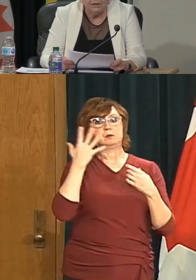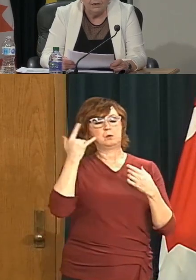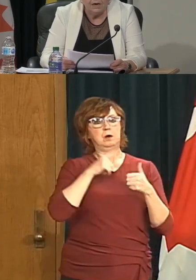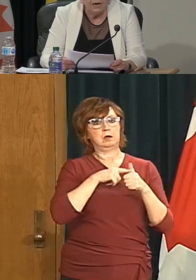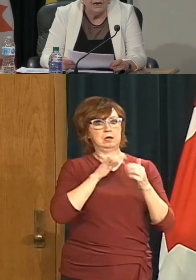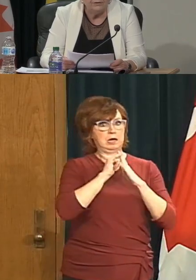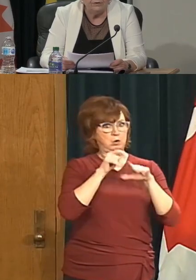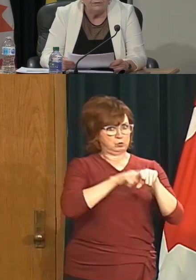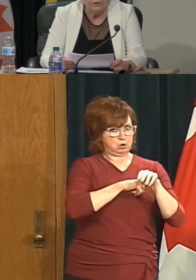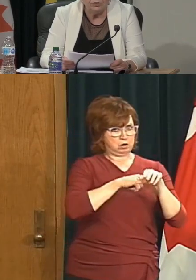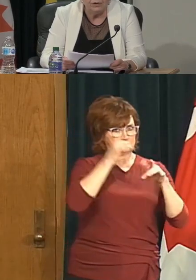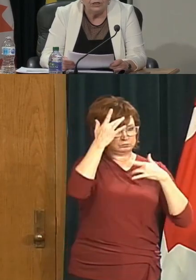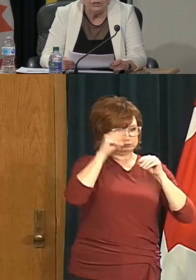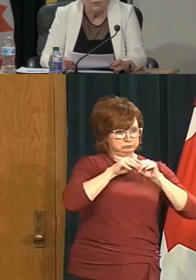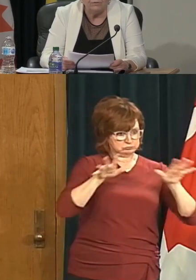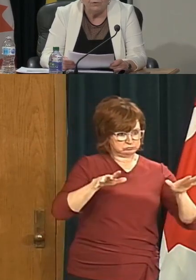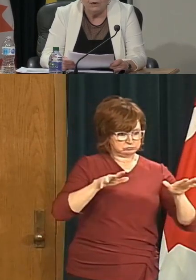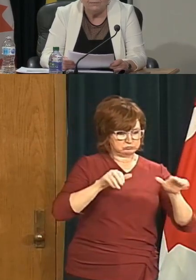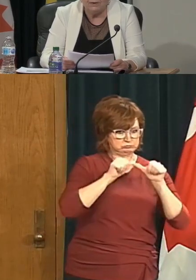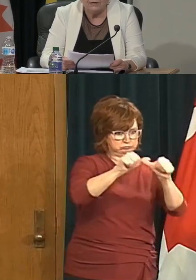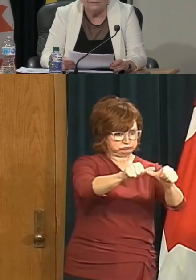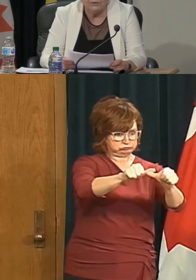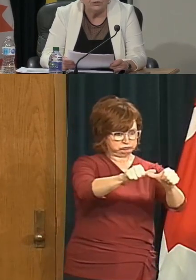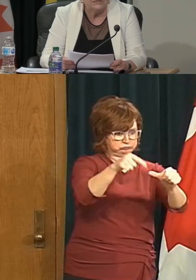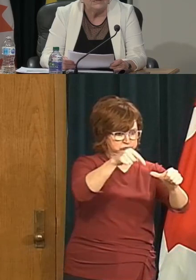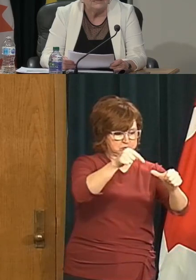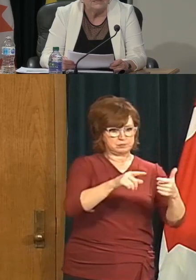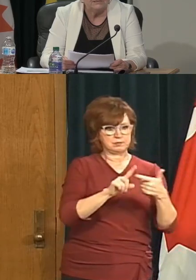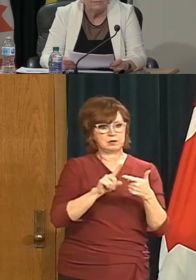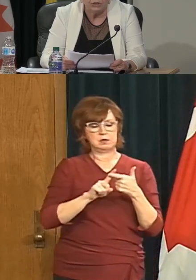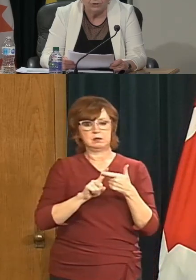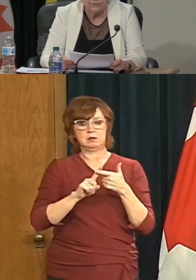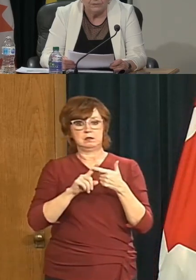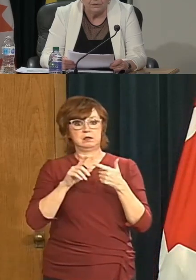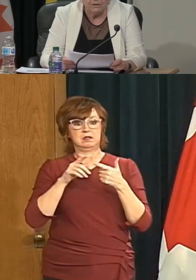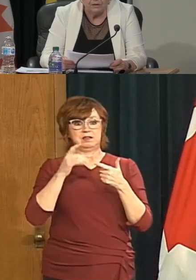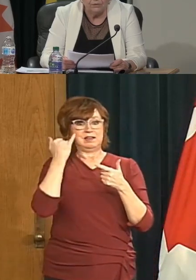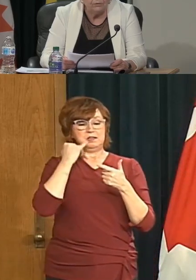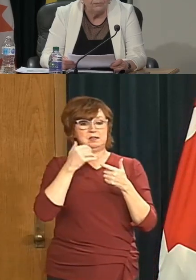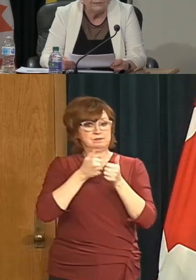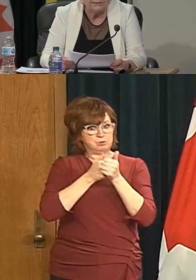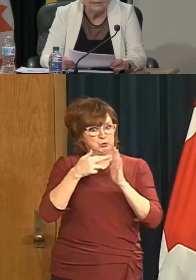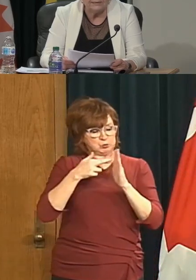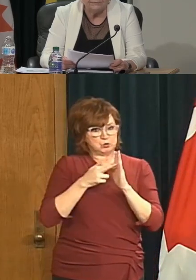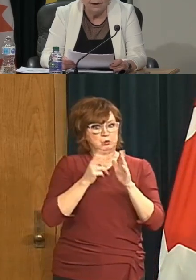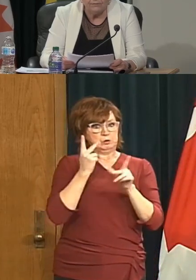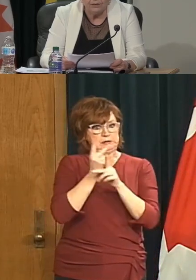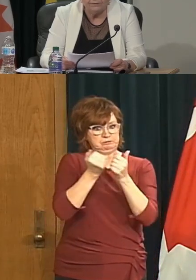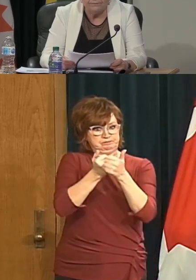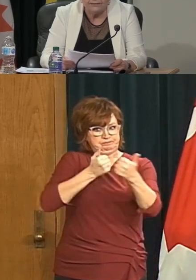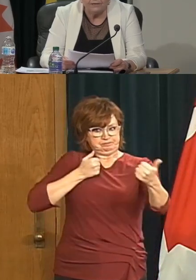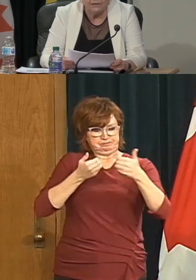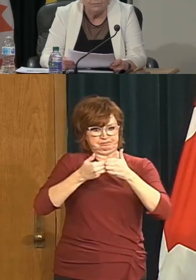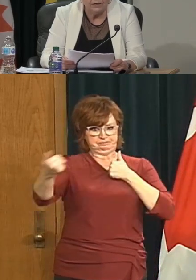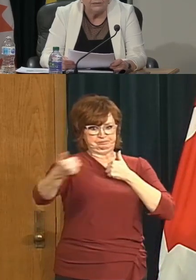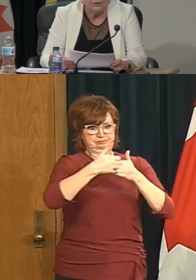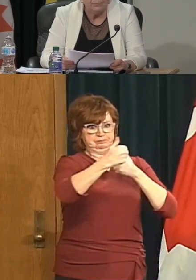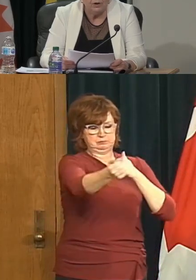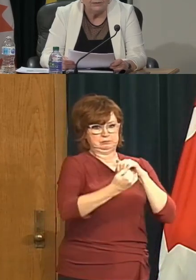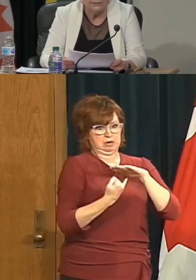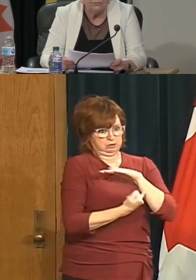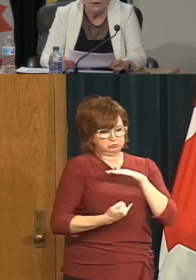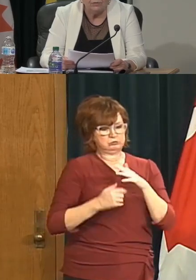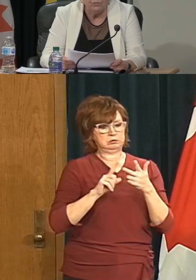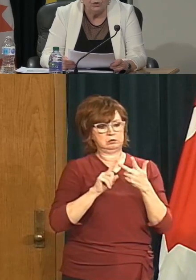pandemic. Another, the duration and overall impact of social distancing measures. Third, the success of government fiscal and